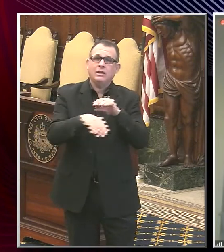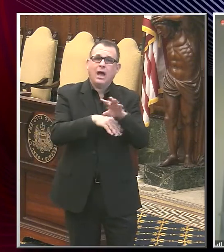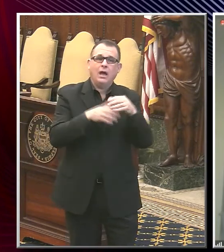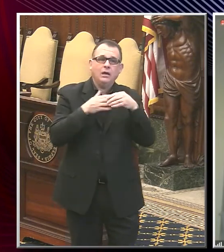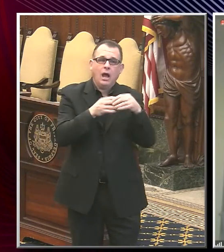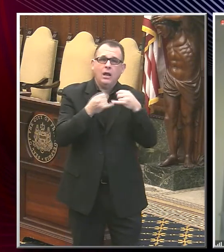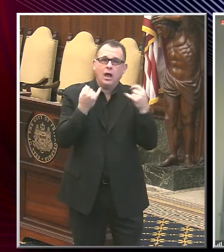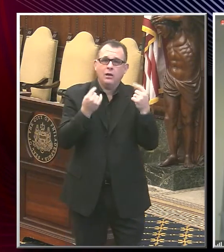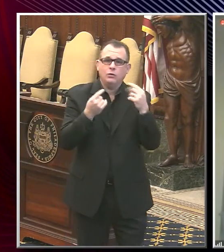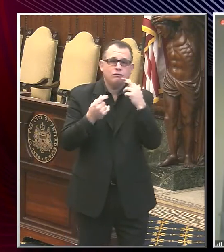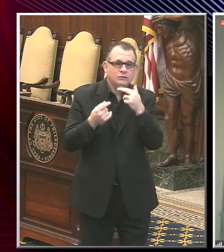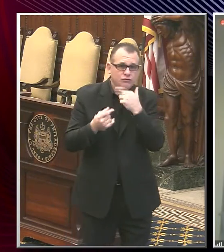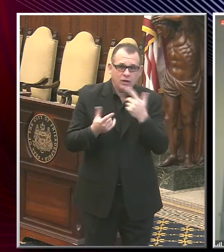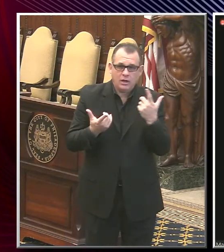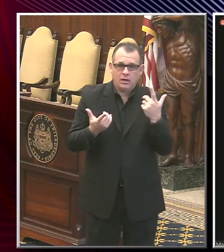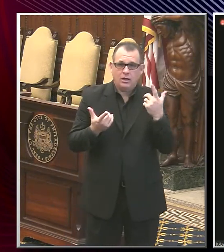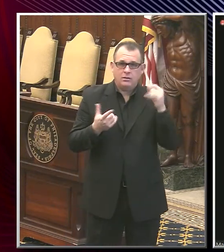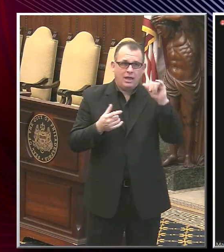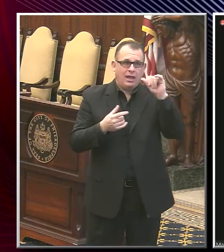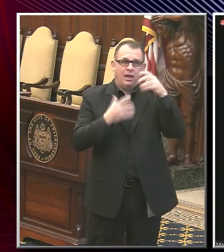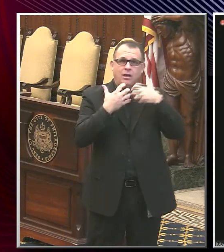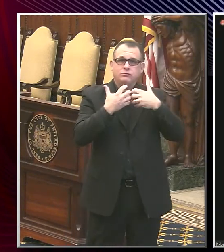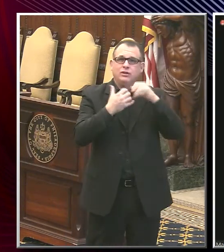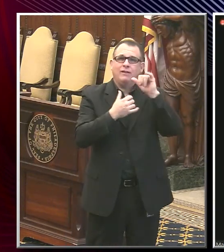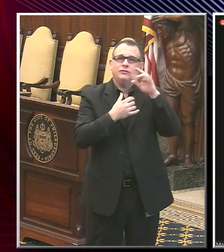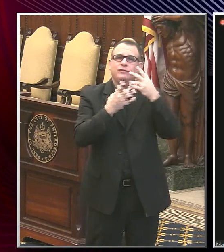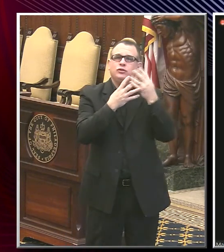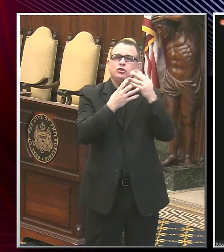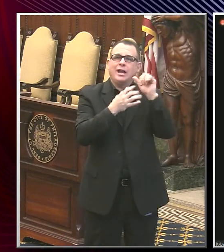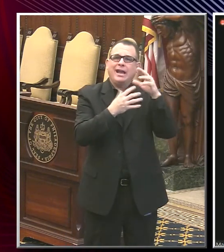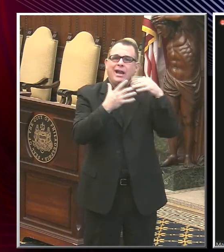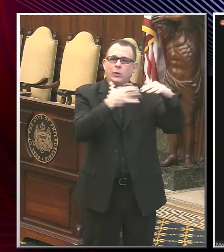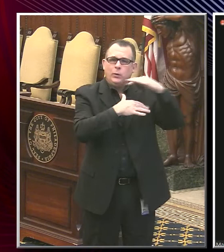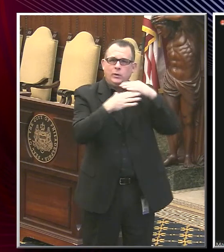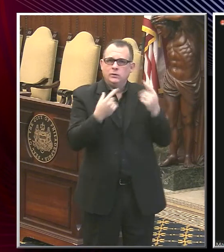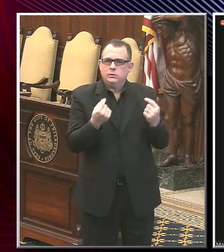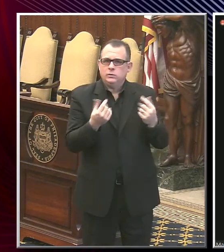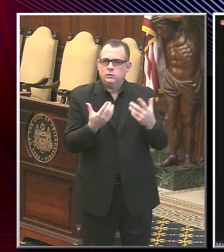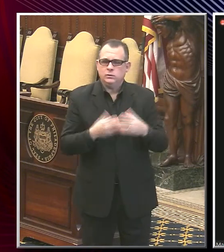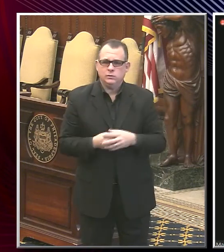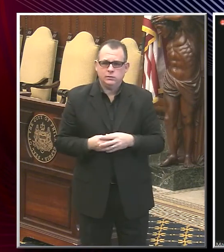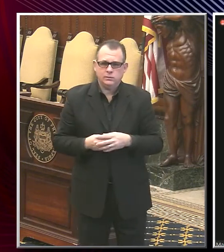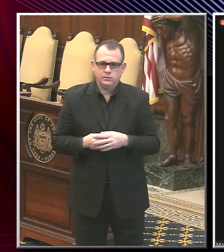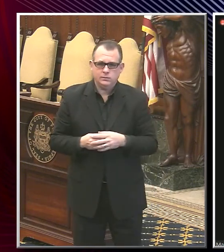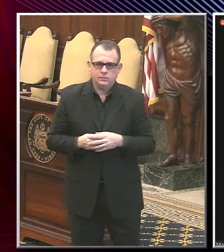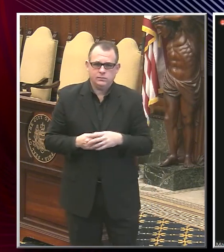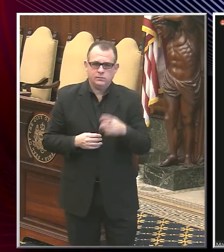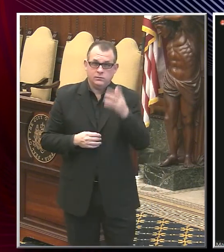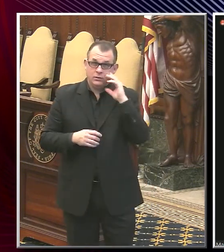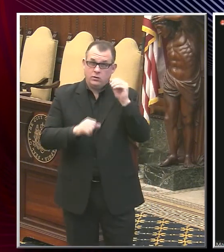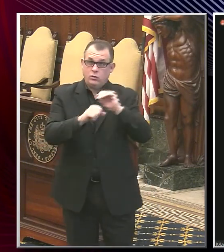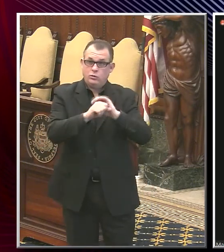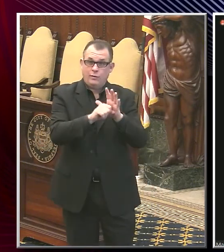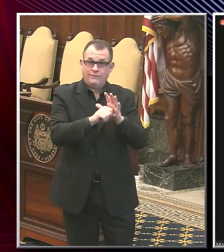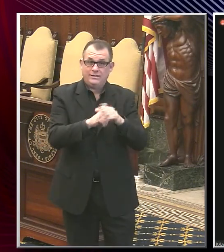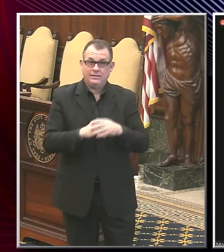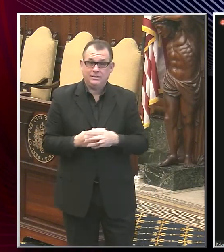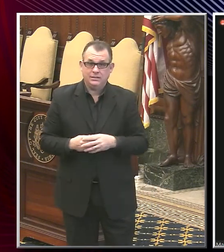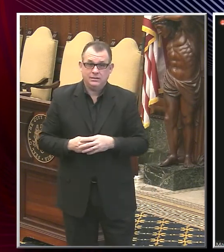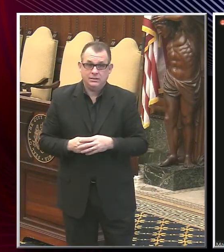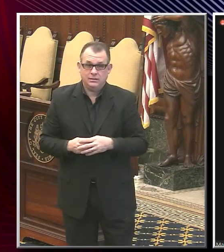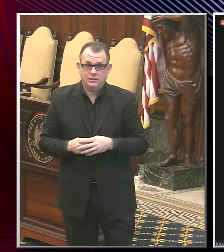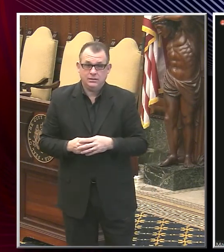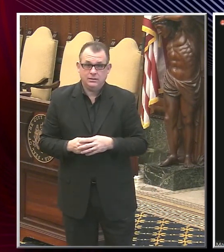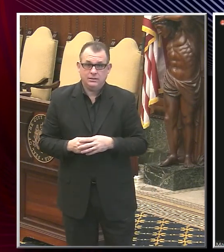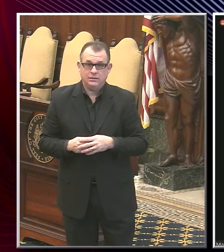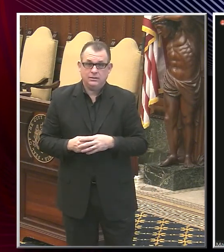want them to take seriously these ventilation recommendations. All right. And then my second question is having to do with COVID-19, but the